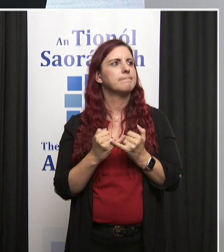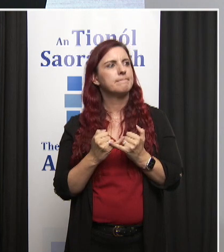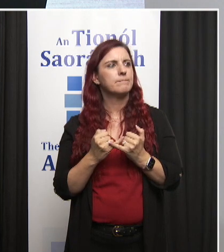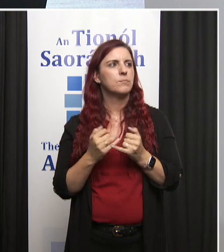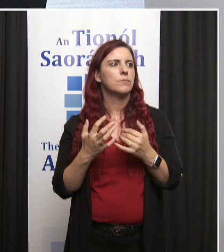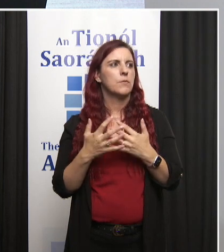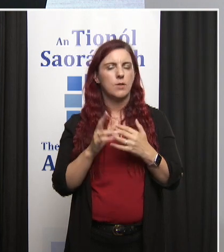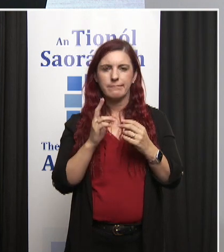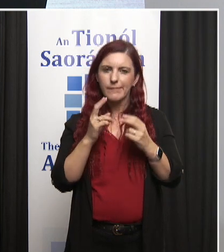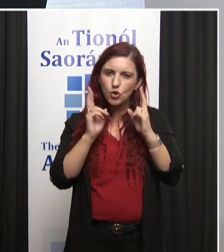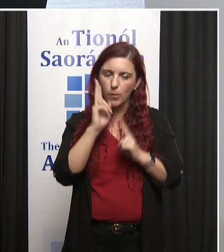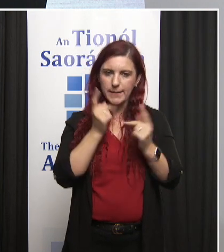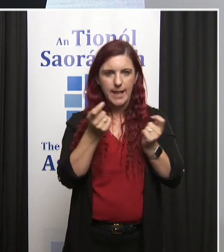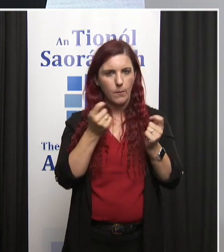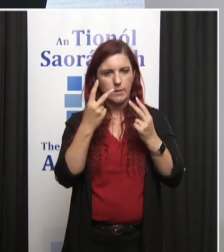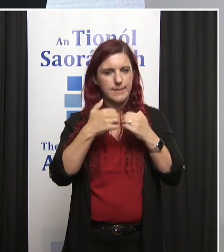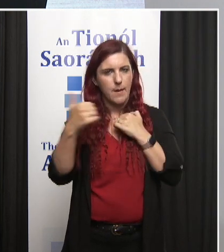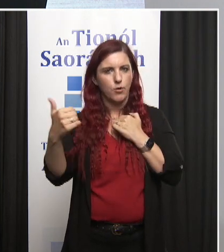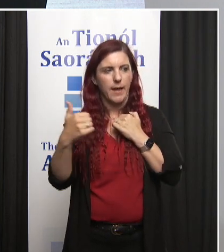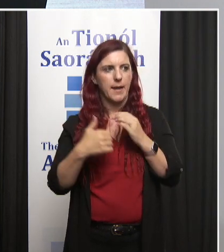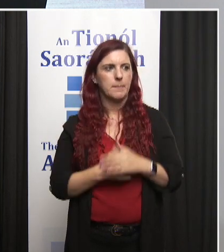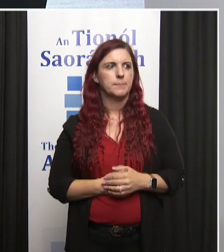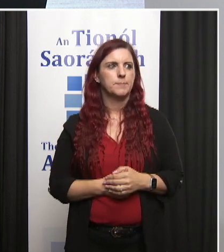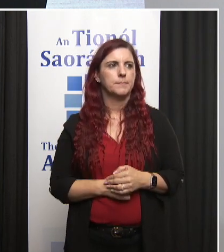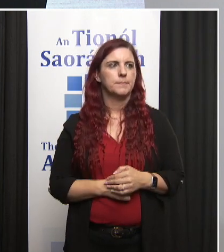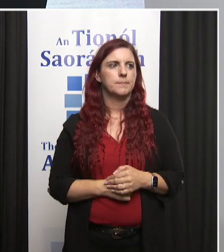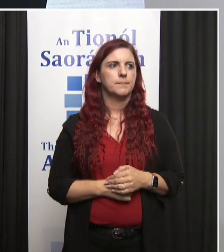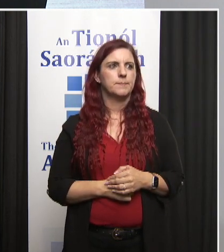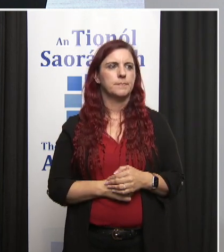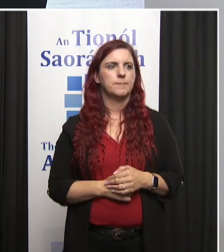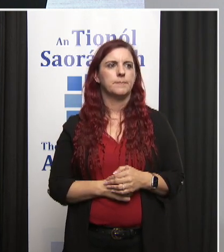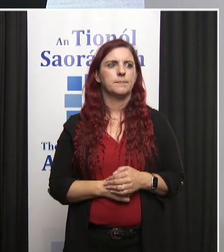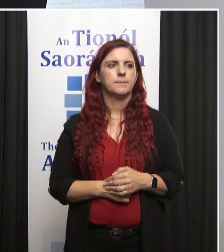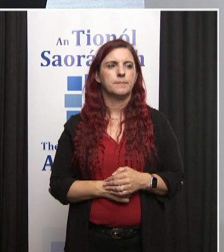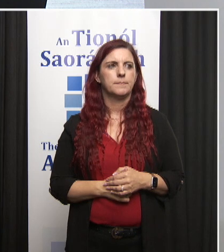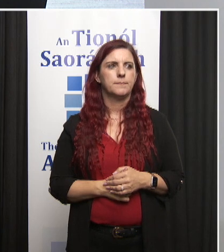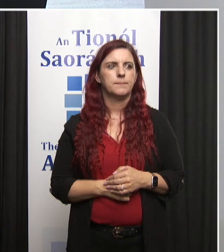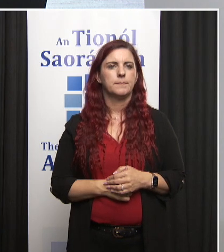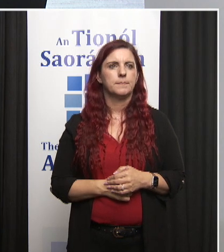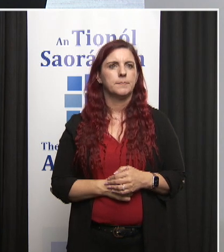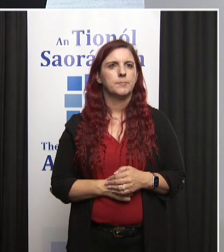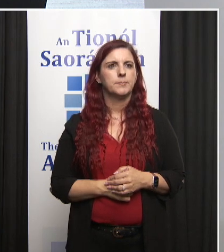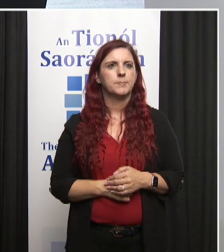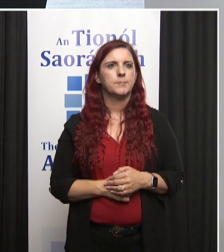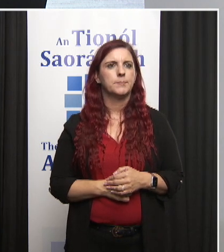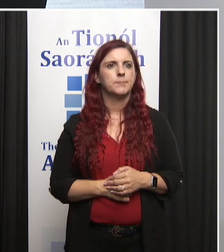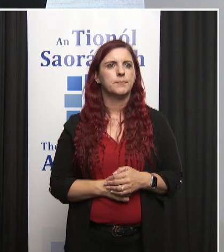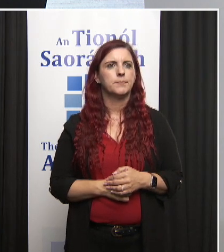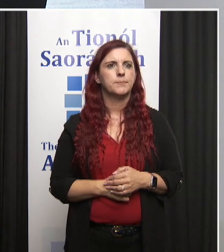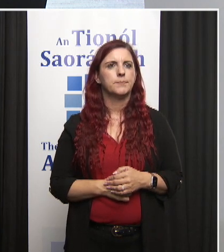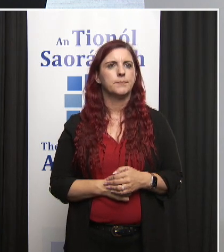should be separated for the focus of the DEM and the team. Okay.